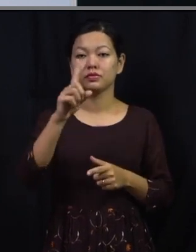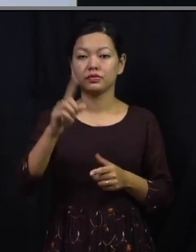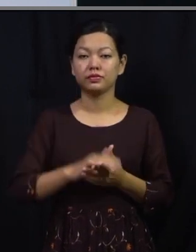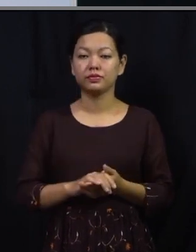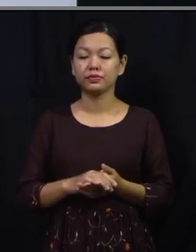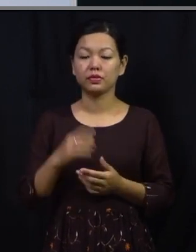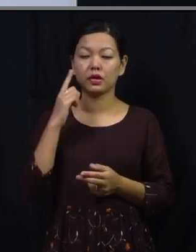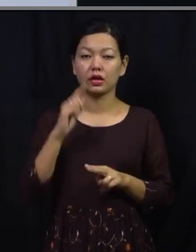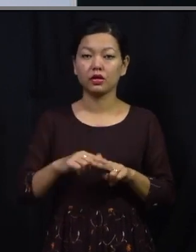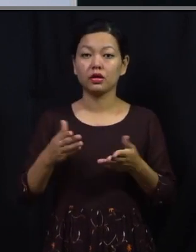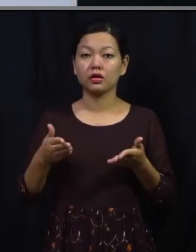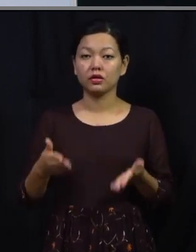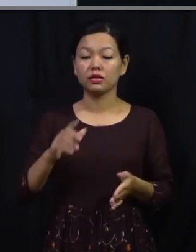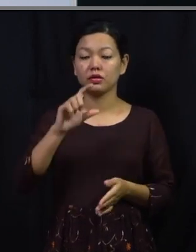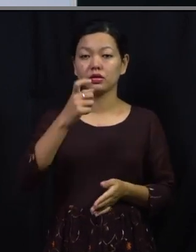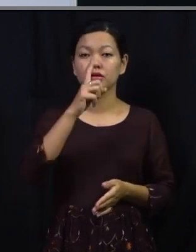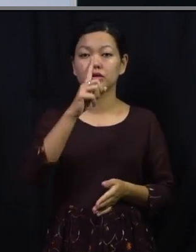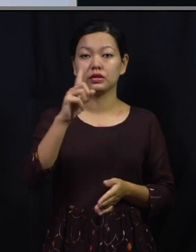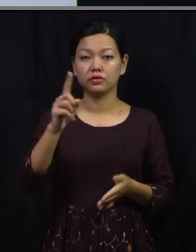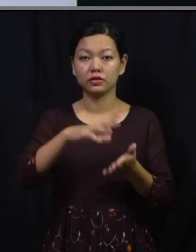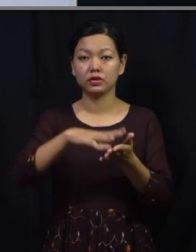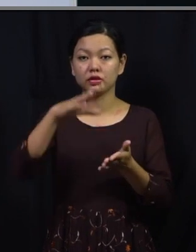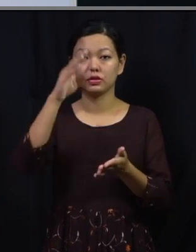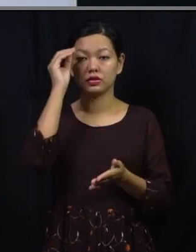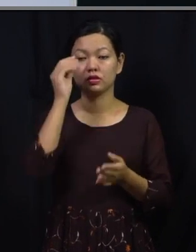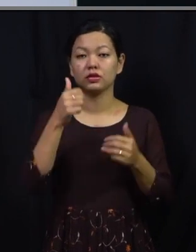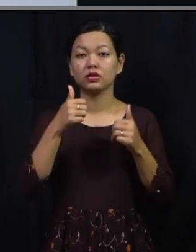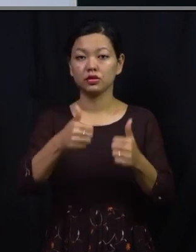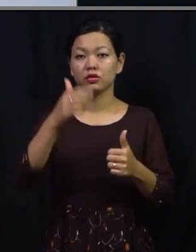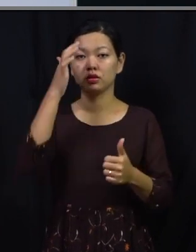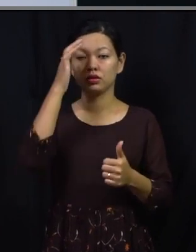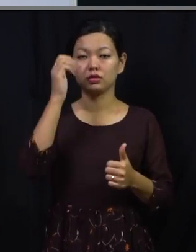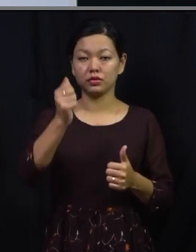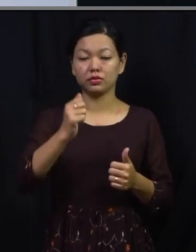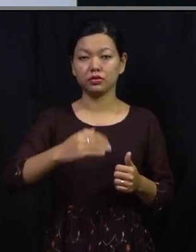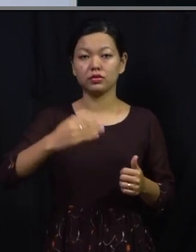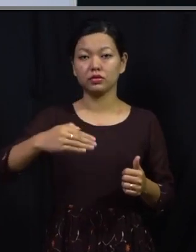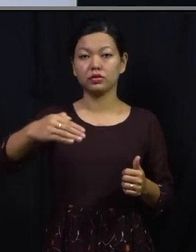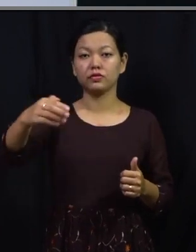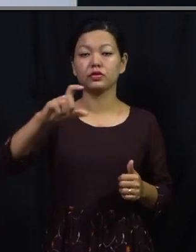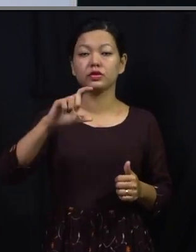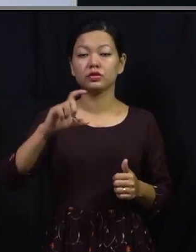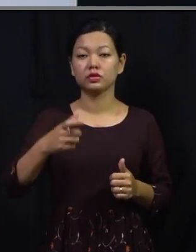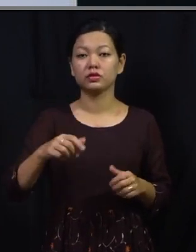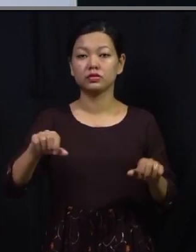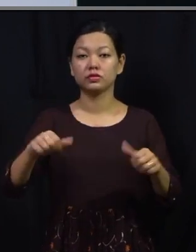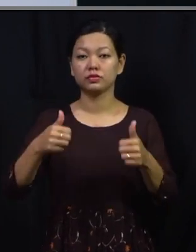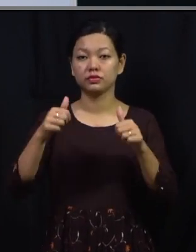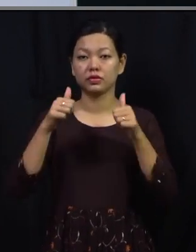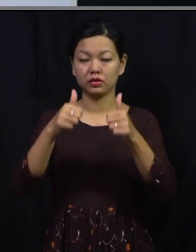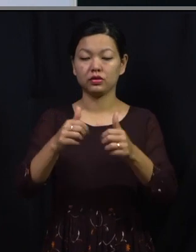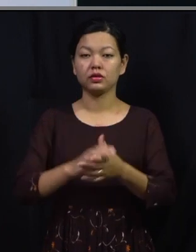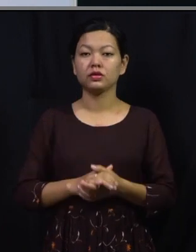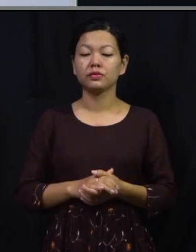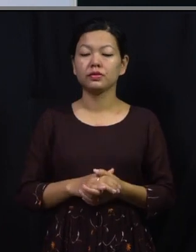higher classes, as well as if you want to go for any courses such as company secretary, chartered accountants, MBA, BBA, whatever course you